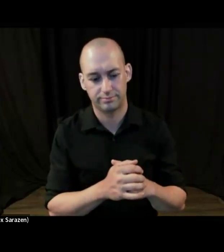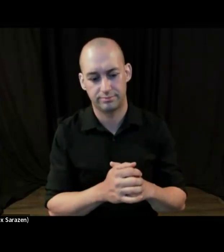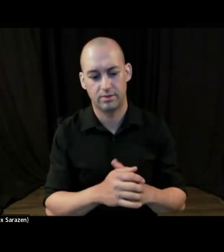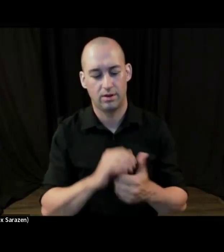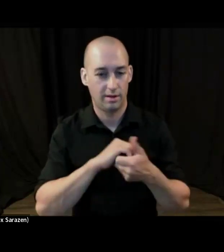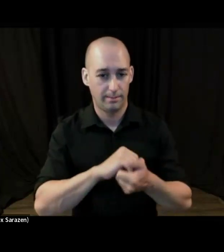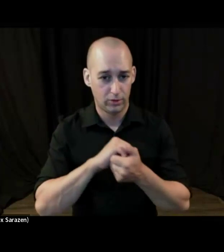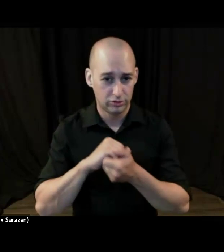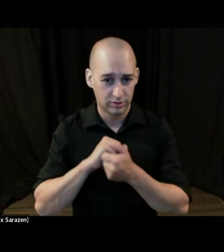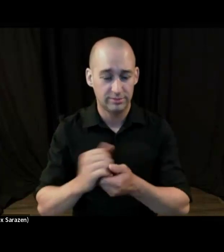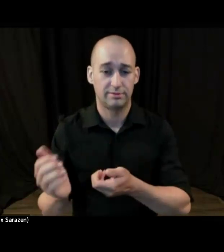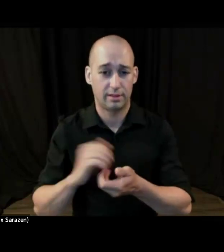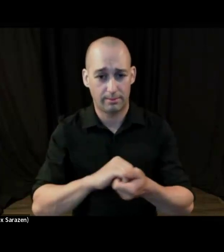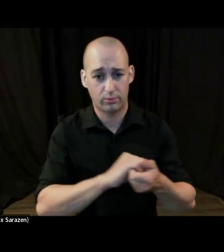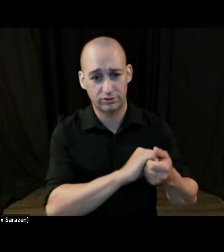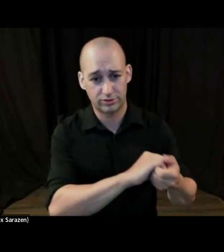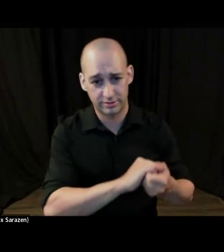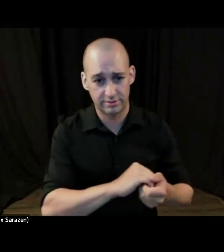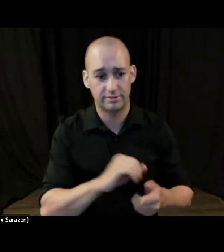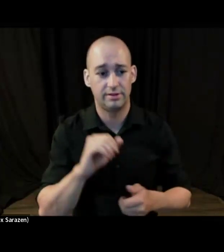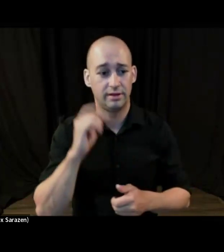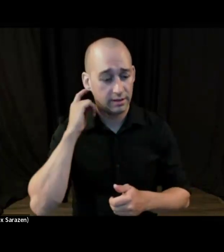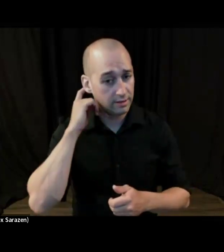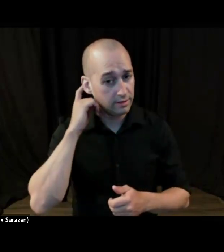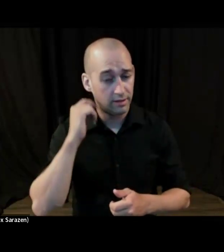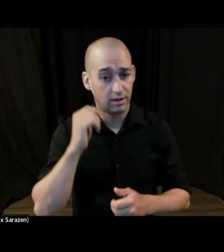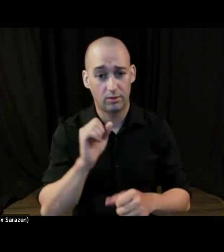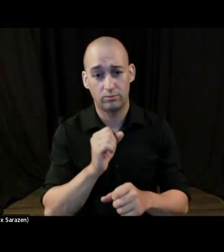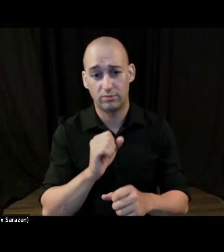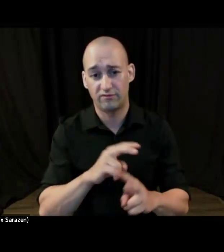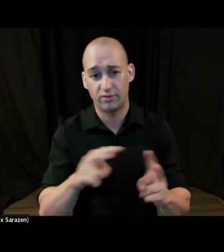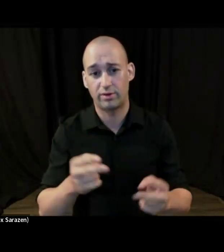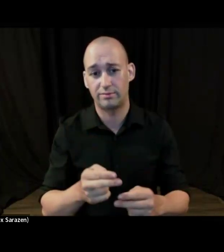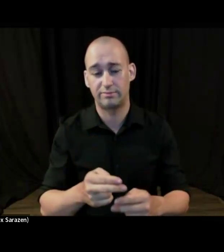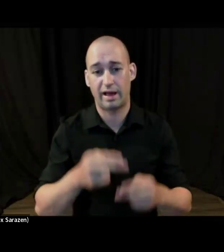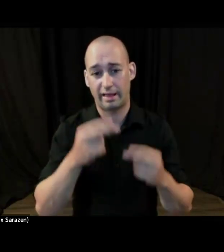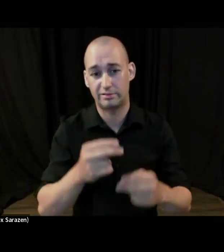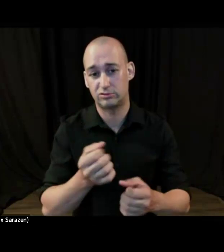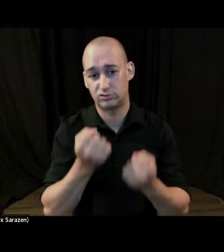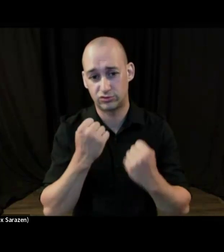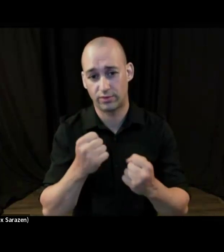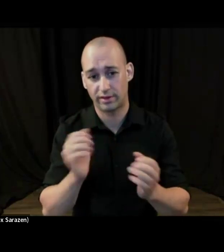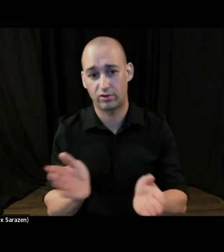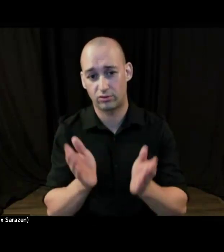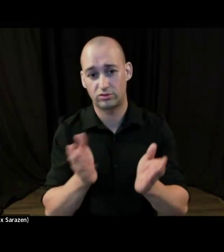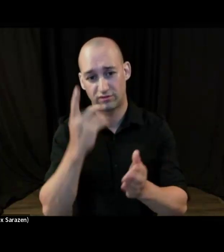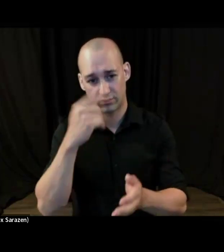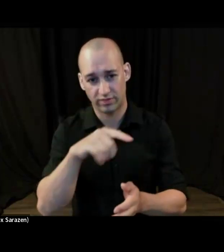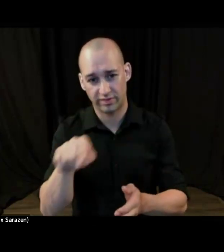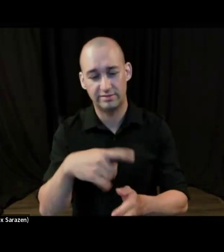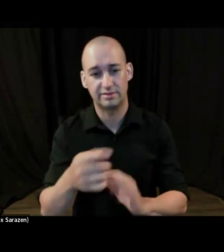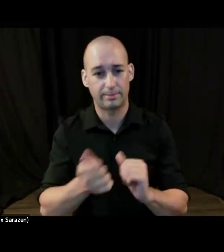Partnerships and collaborations, as many of you are part of, are highly, strongly encouraged for these competitive